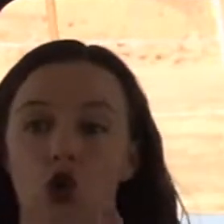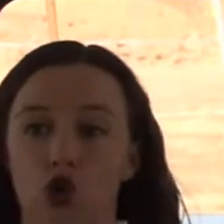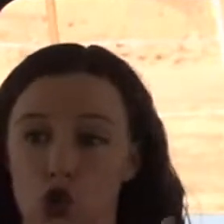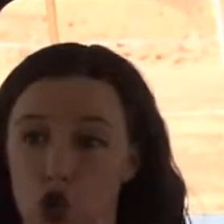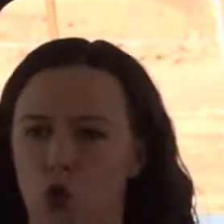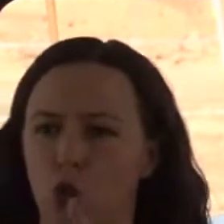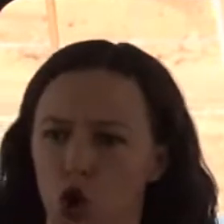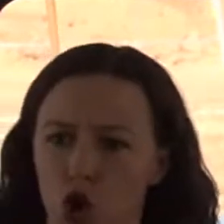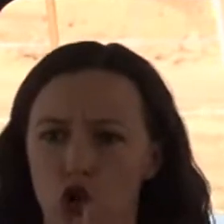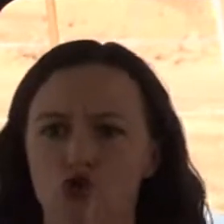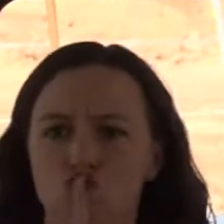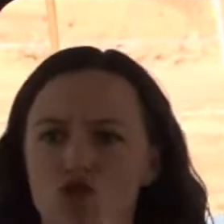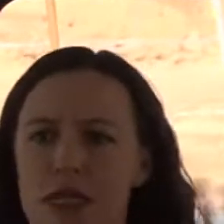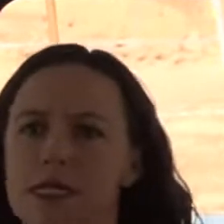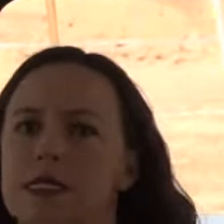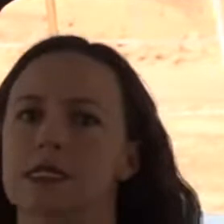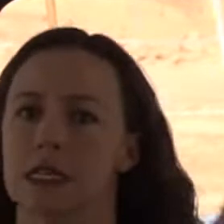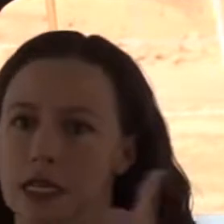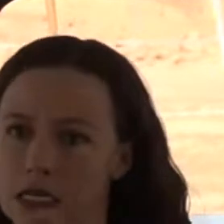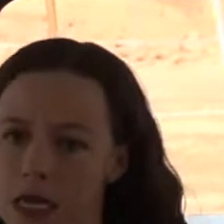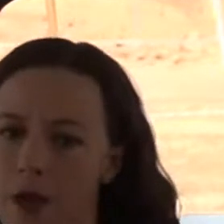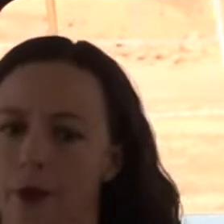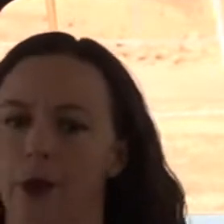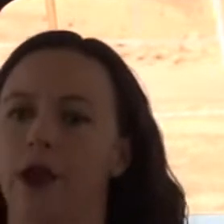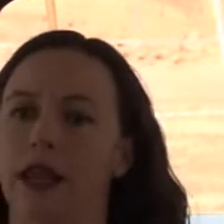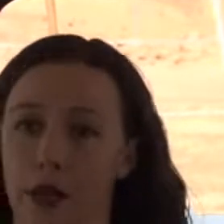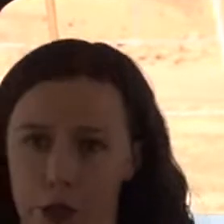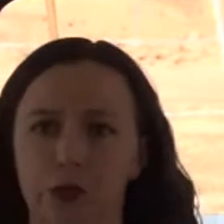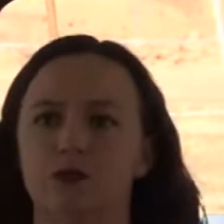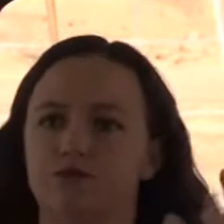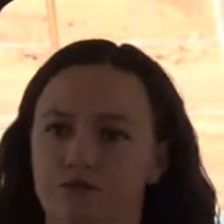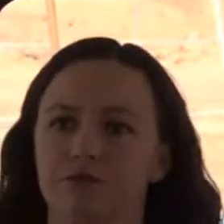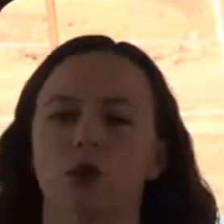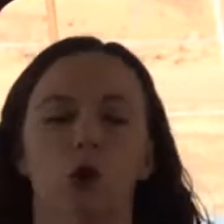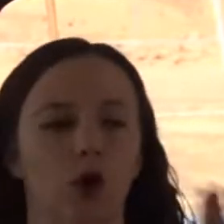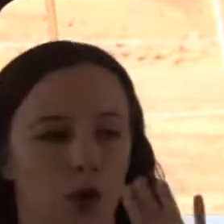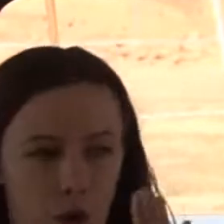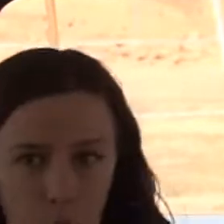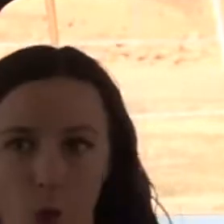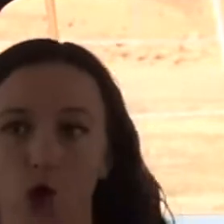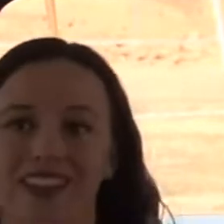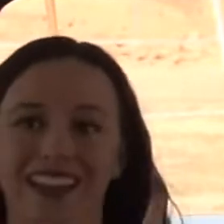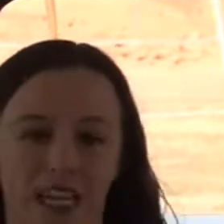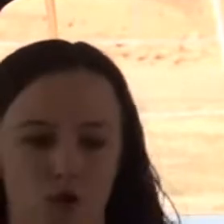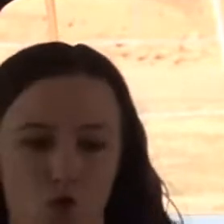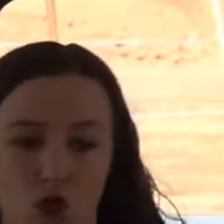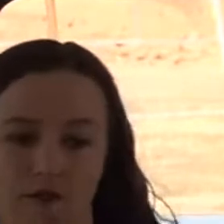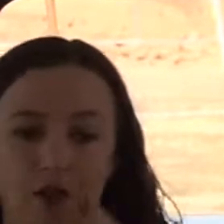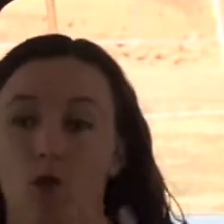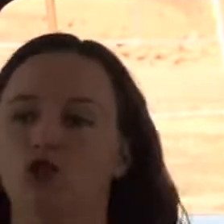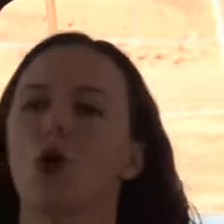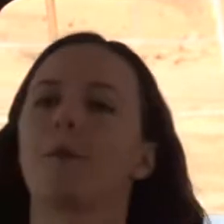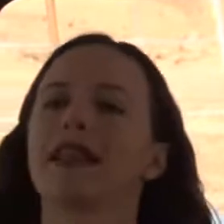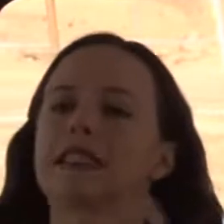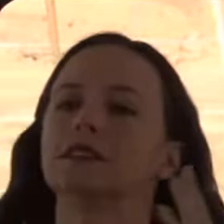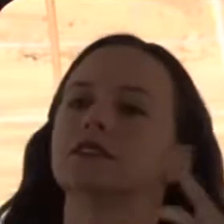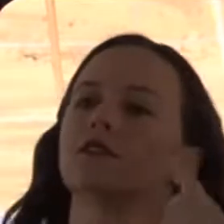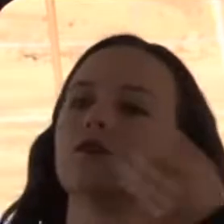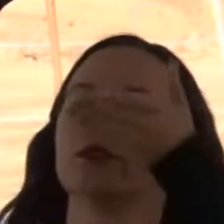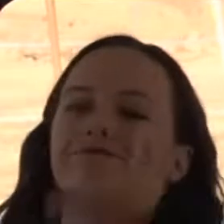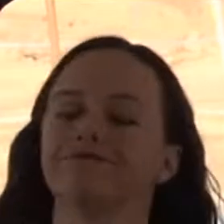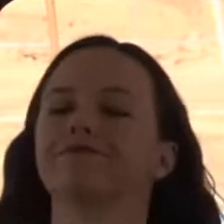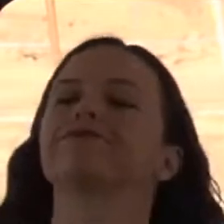you rallied the community together to say, you know, community colleges need more funding to build buildings. So let's please give this man a round of